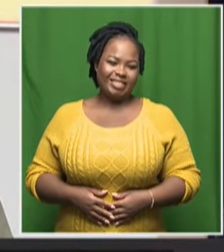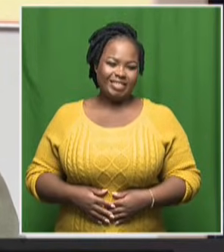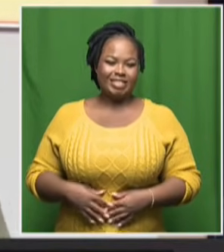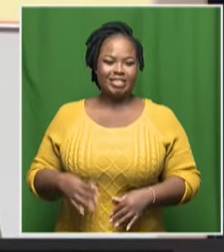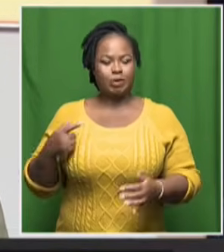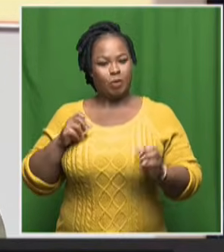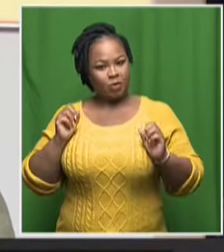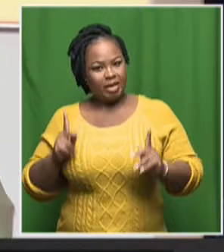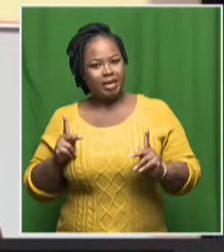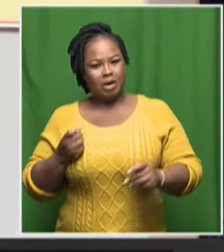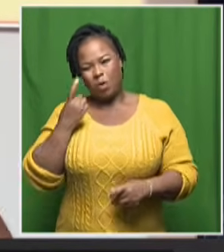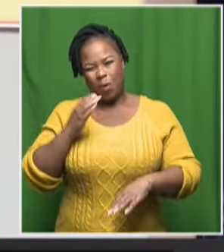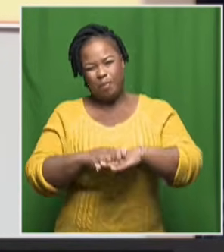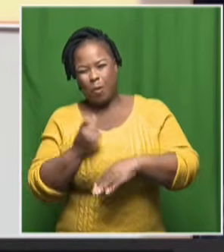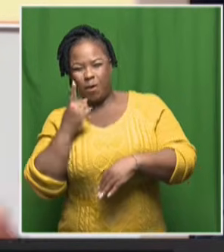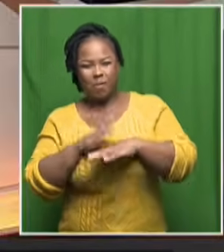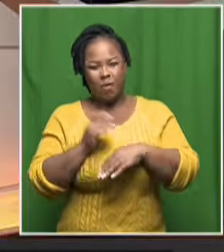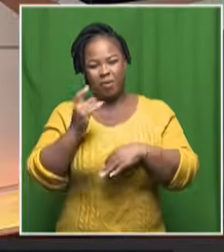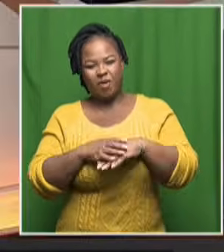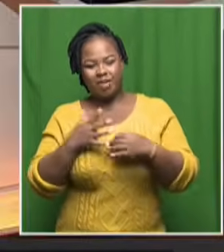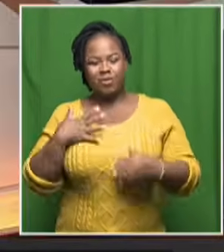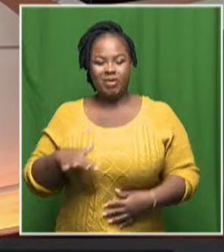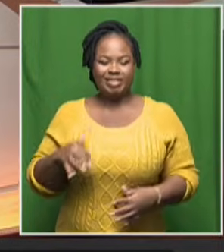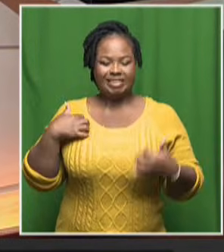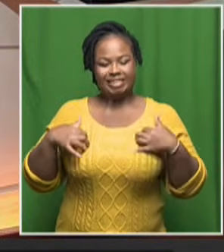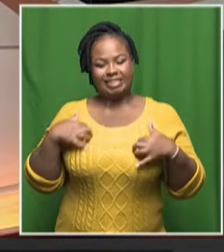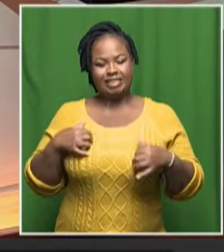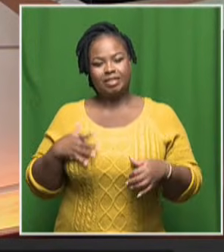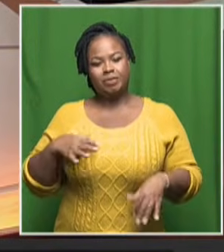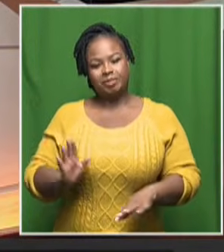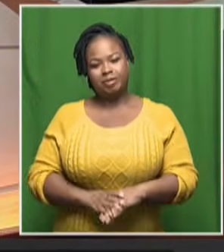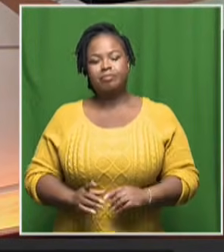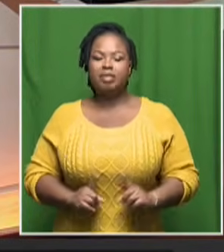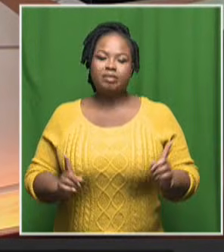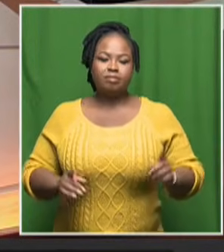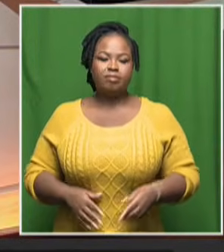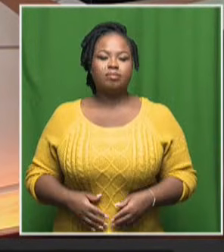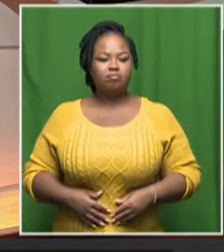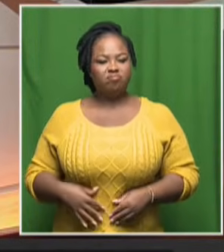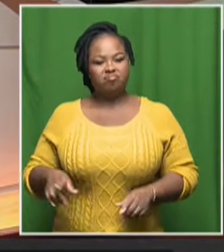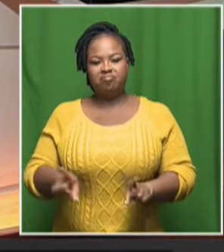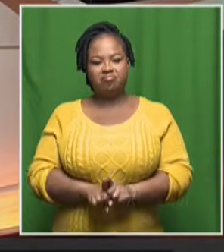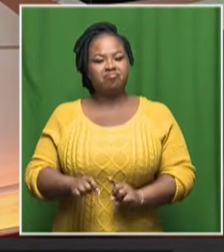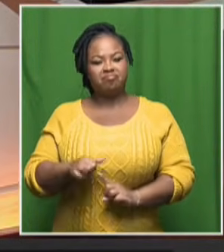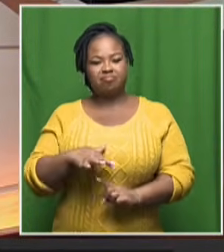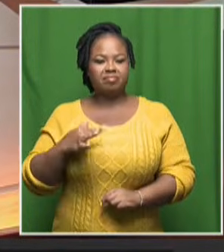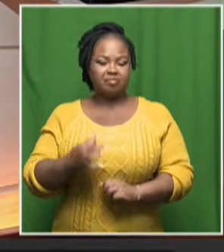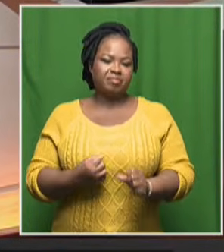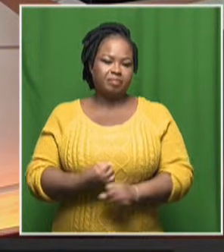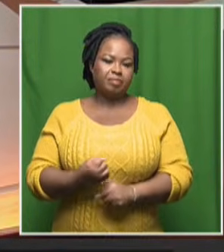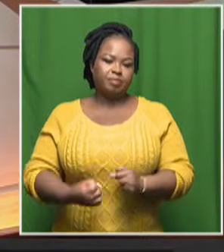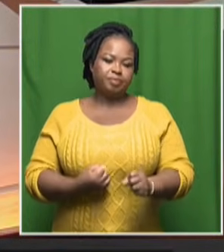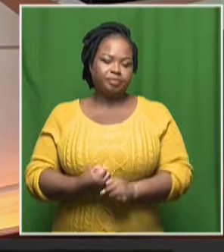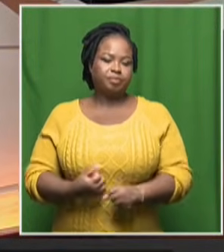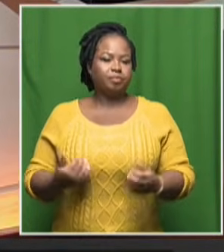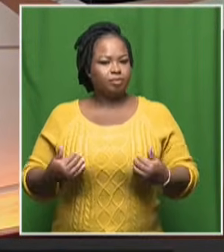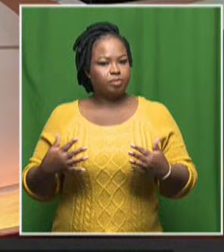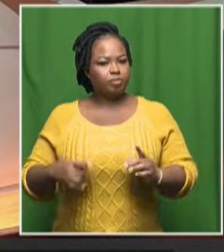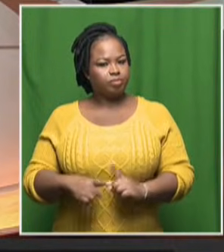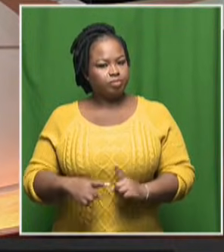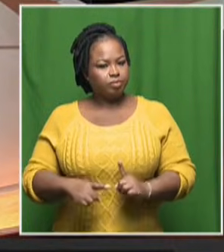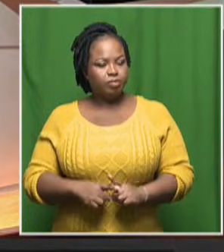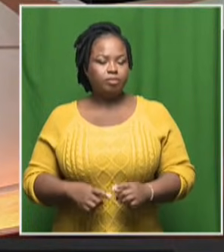like, okay. Can I go? Yeah. Then, you know, but with me, it's the same energy every year. We start off with